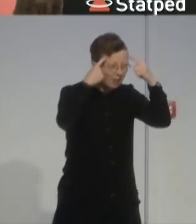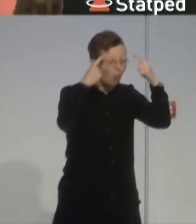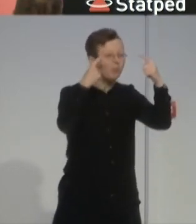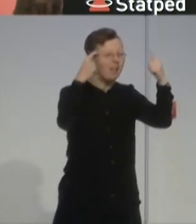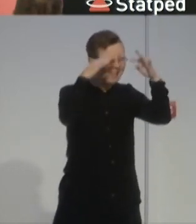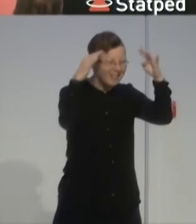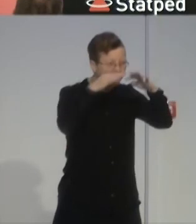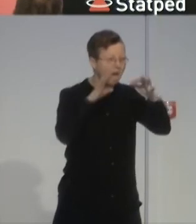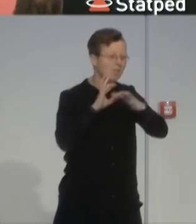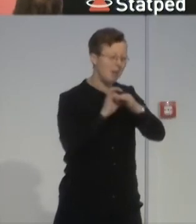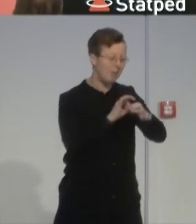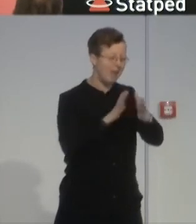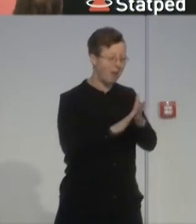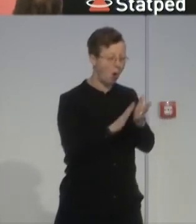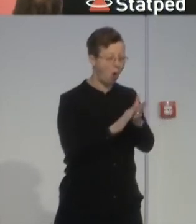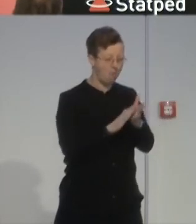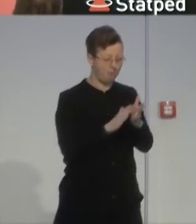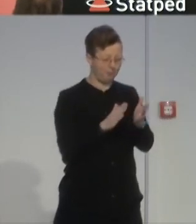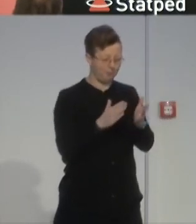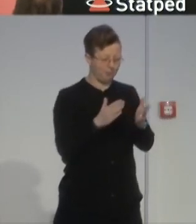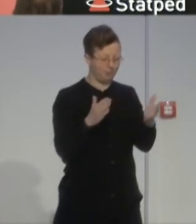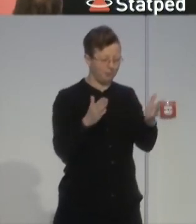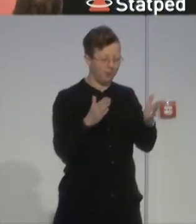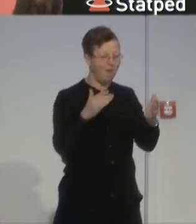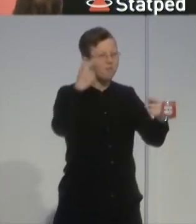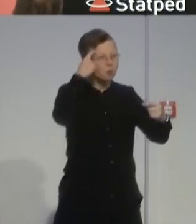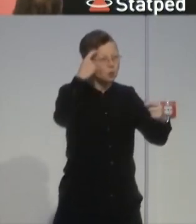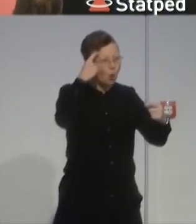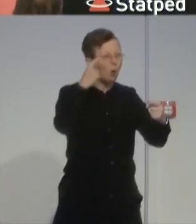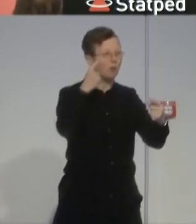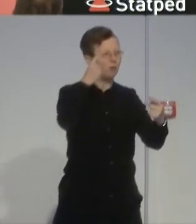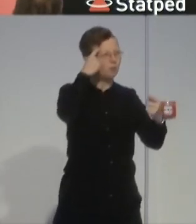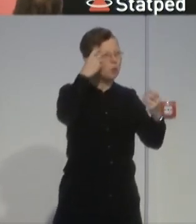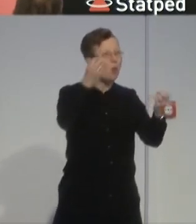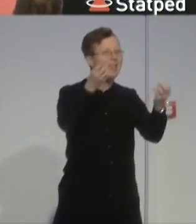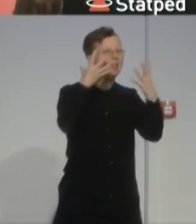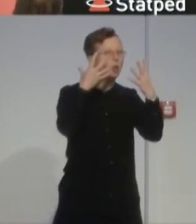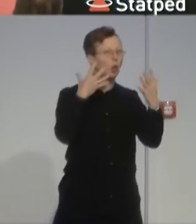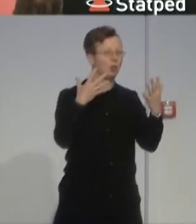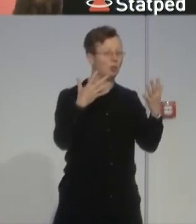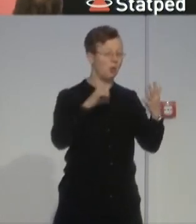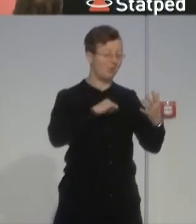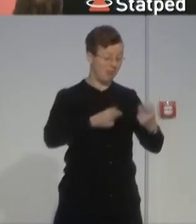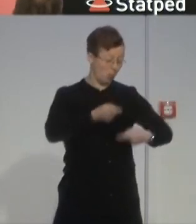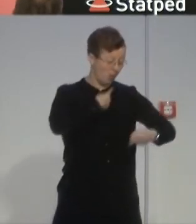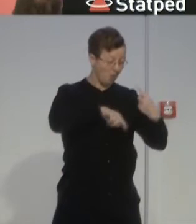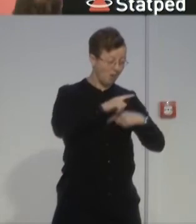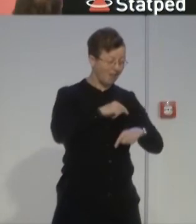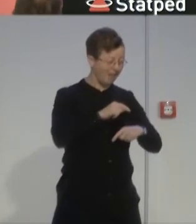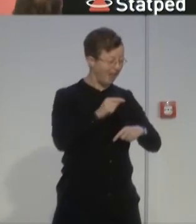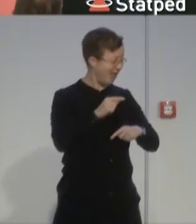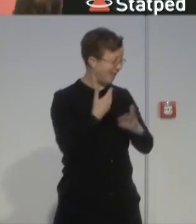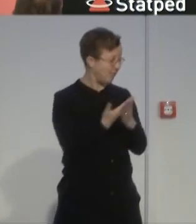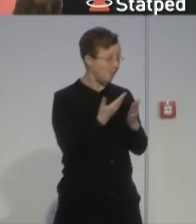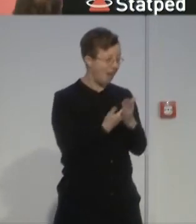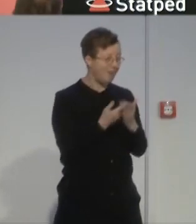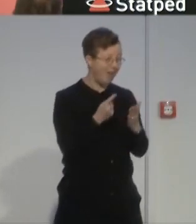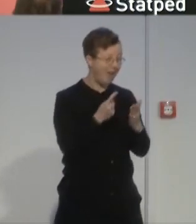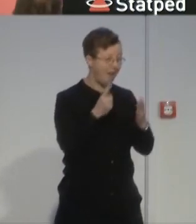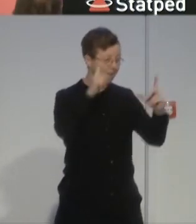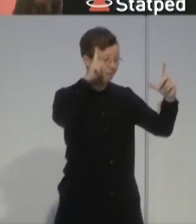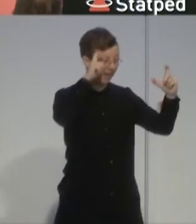sense of impressions. So if I go back to this example, which you saw a photo of,